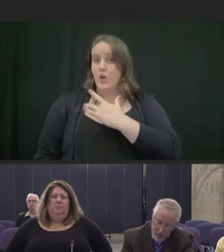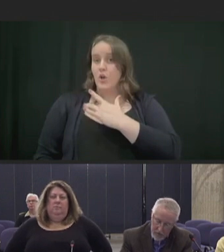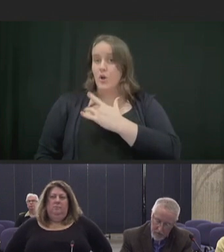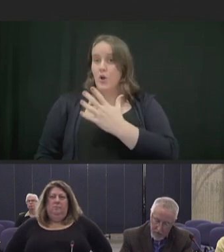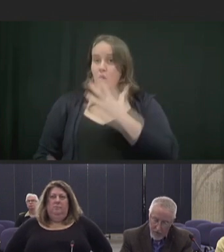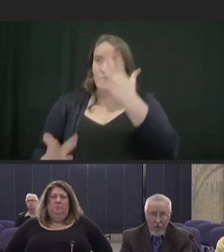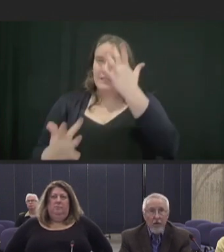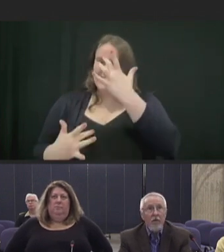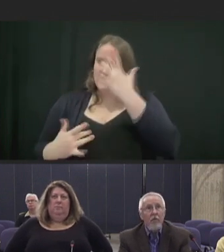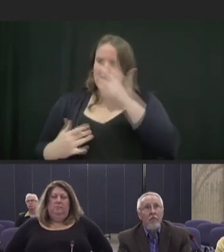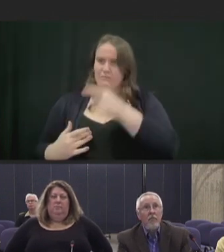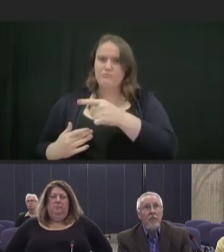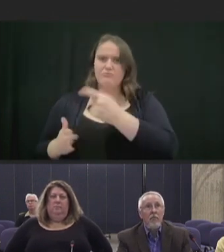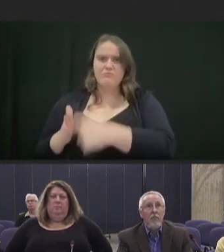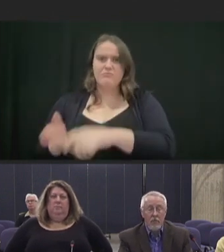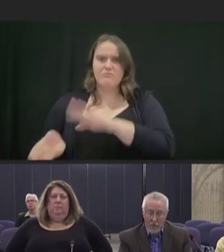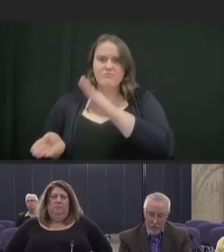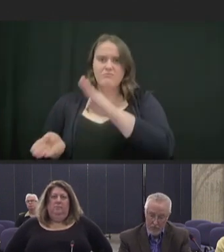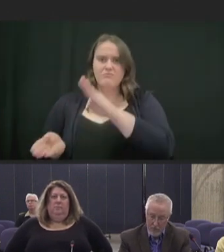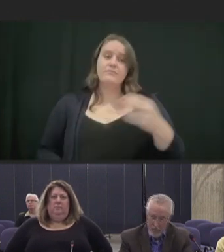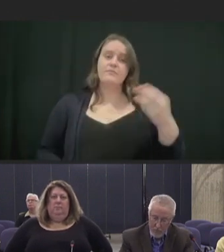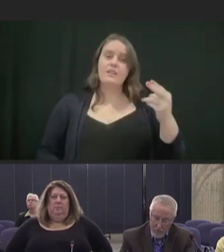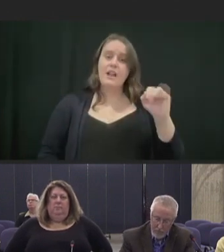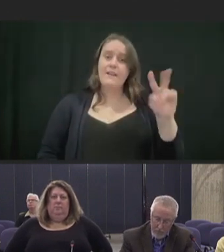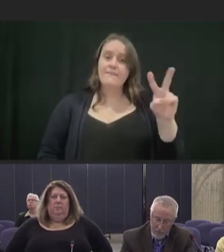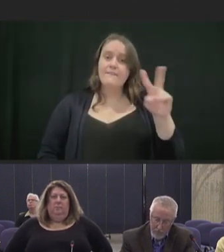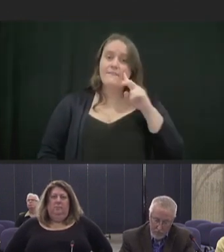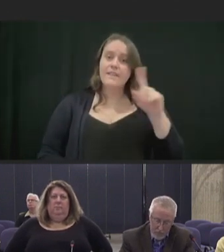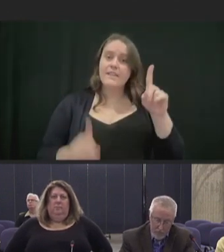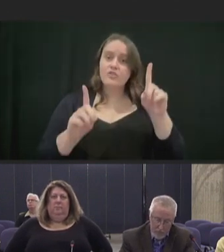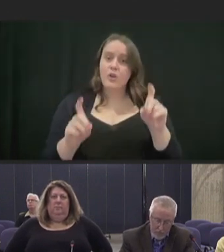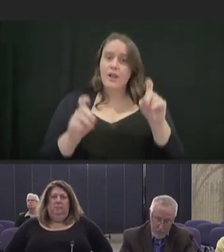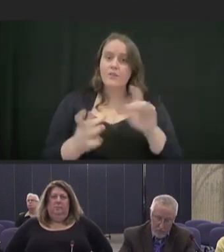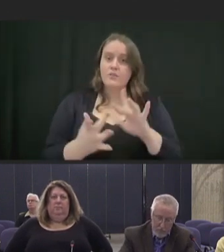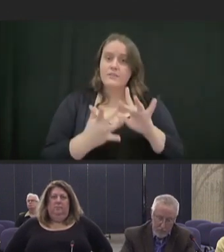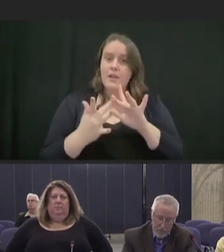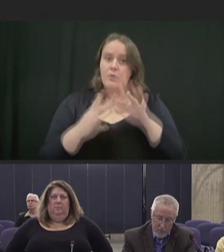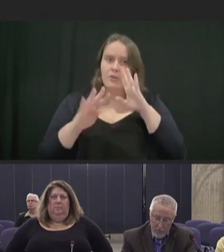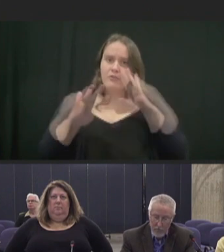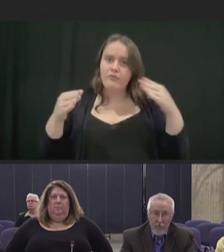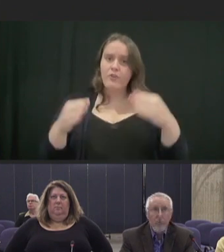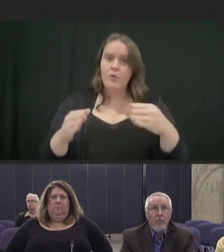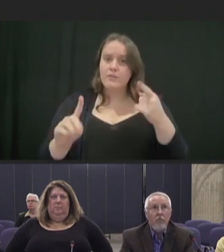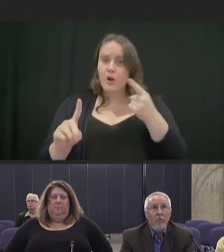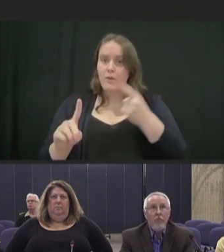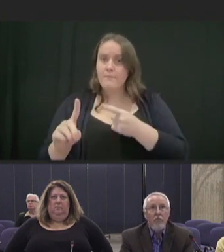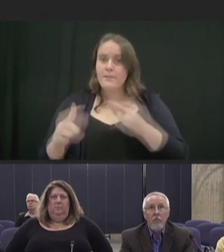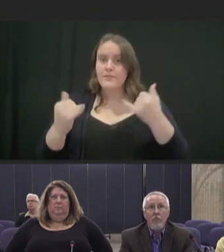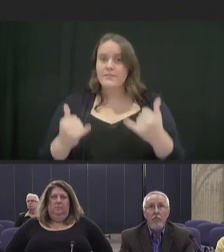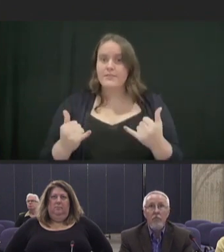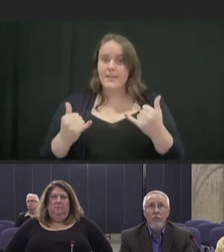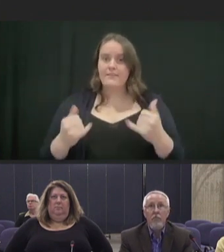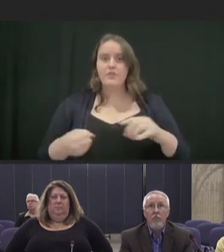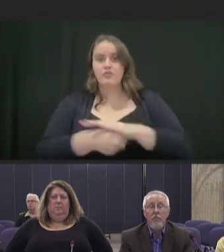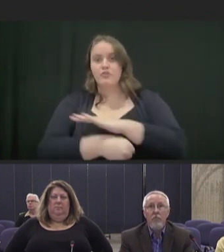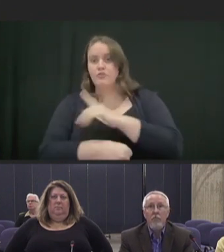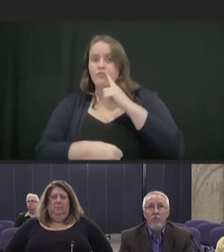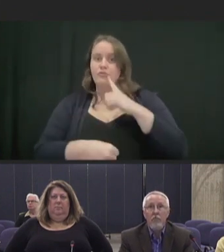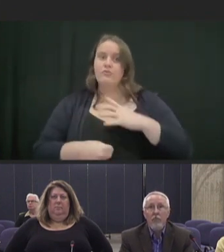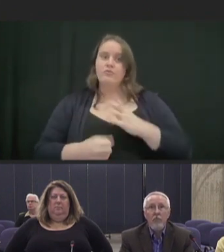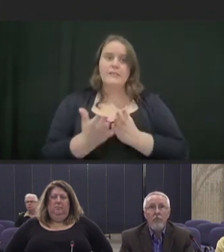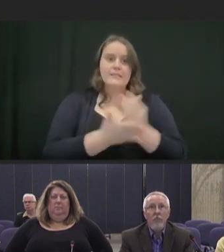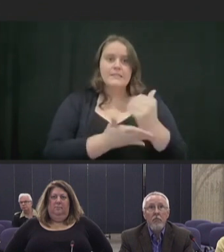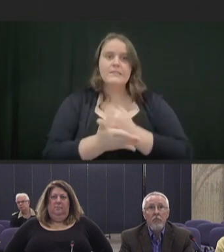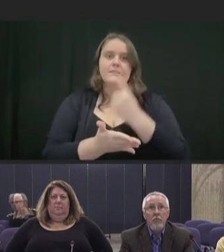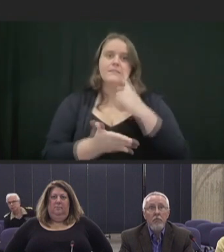HIV Vaccine Trials Network focus on our mission daily, which is to fully characterize the safety, immunogenicity, and efficacy of